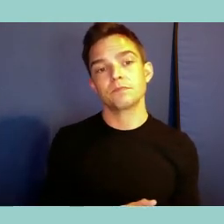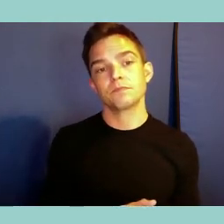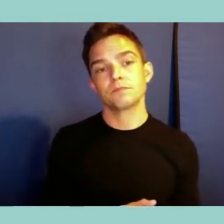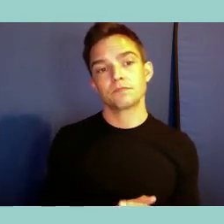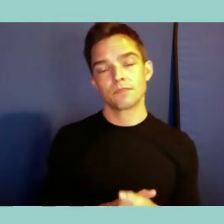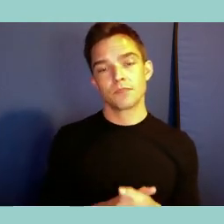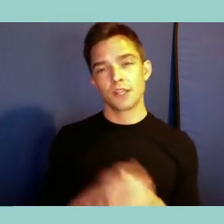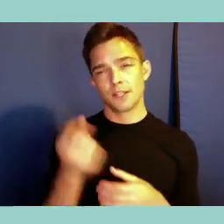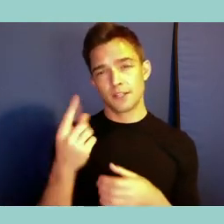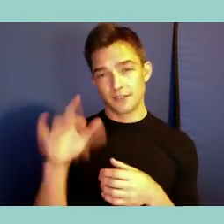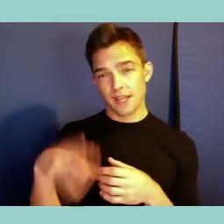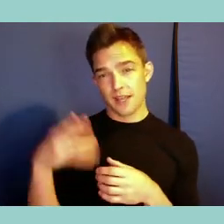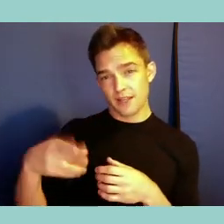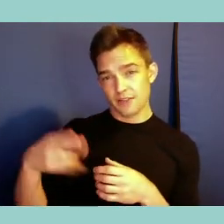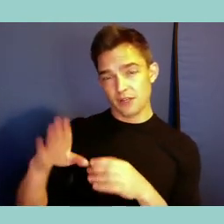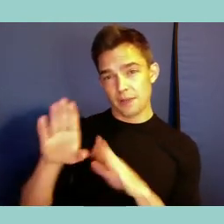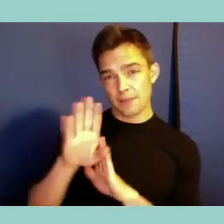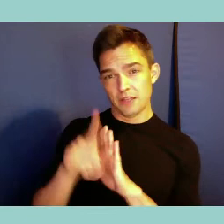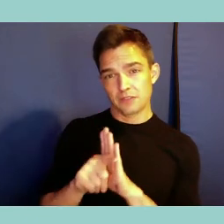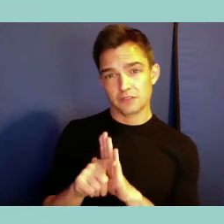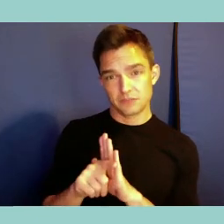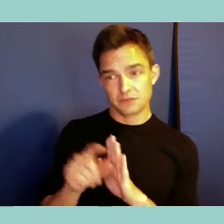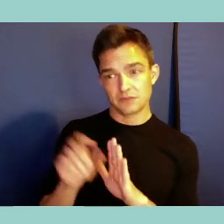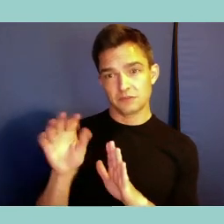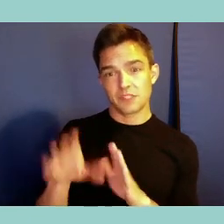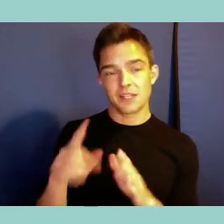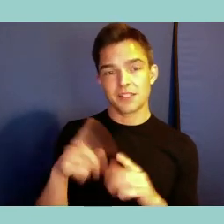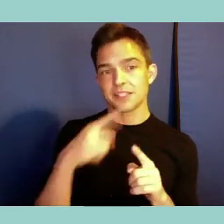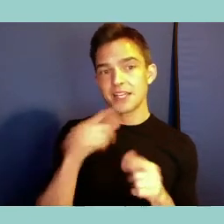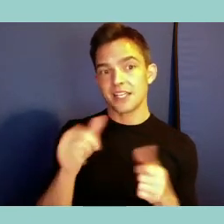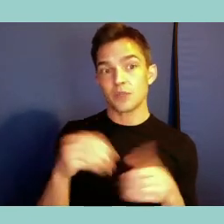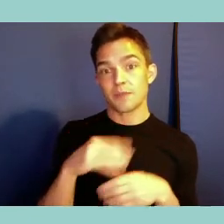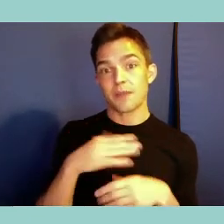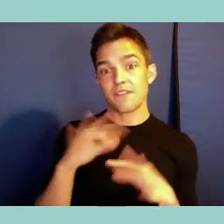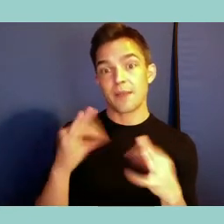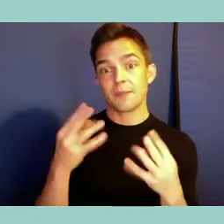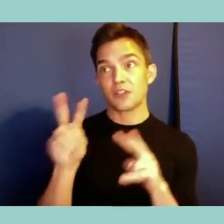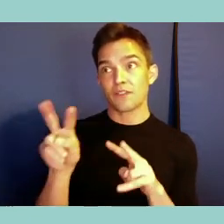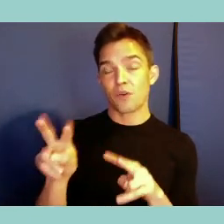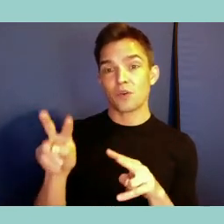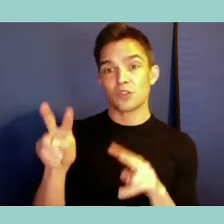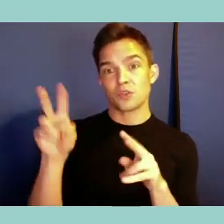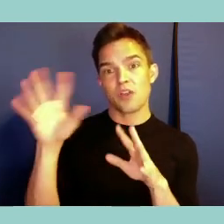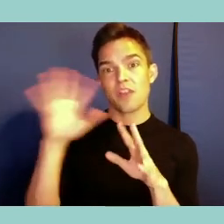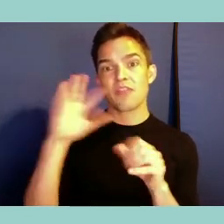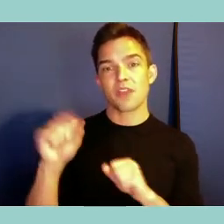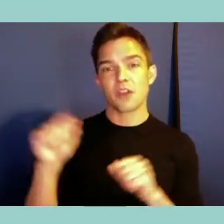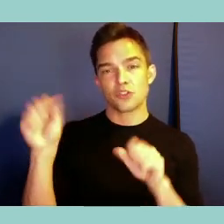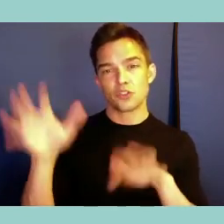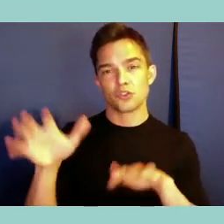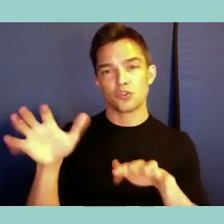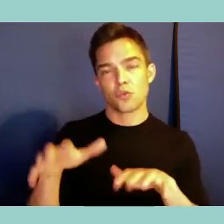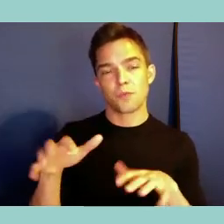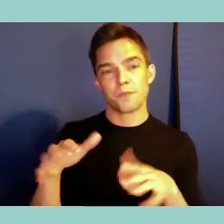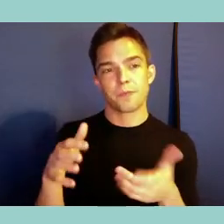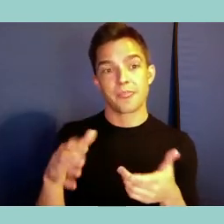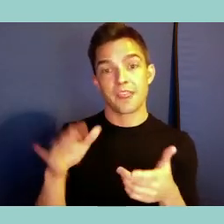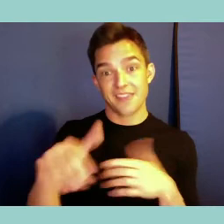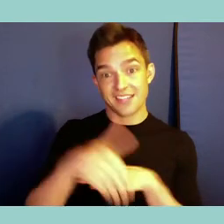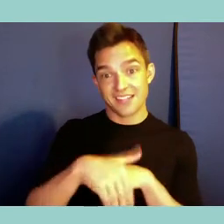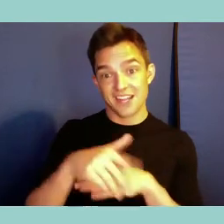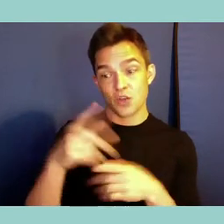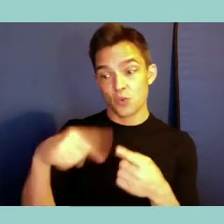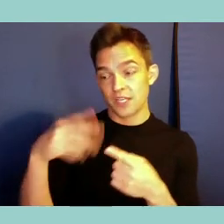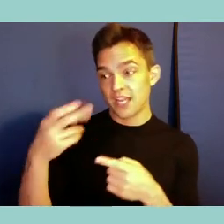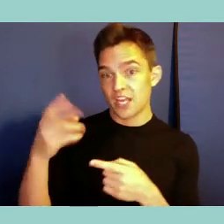Now, given that history, I can't say that anybody in my family really looks forward to a thunderstorm. In fact, on that night, when Henry